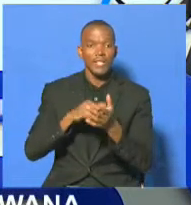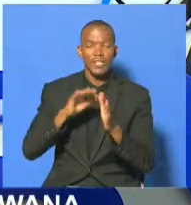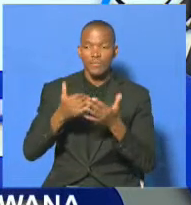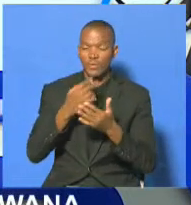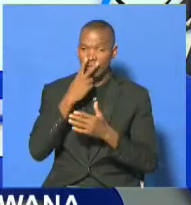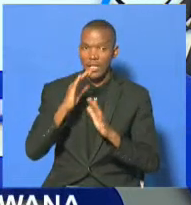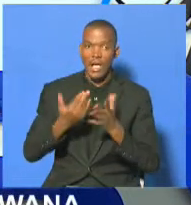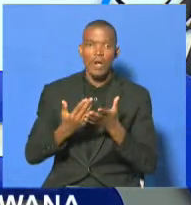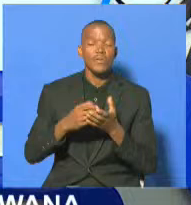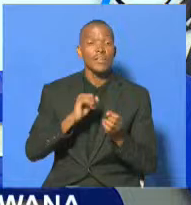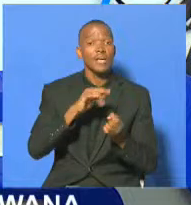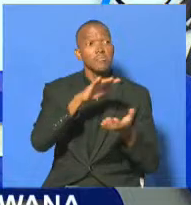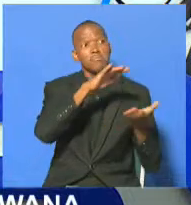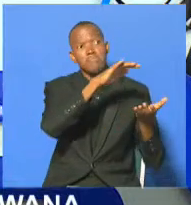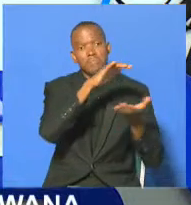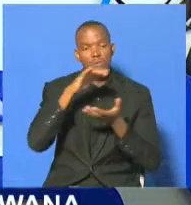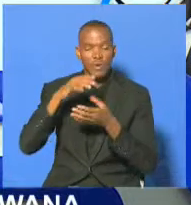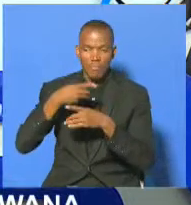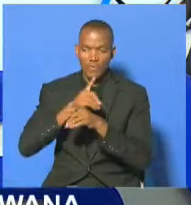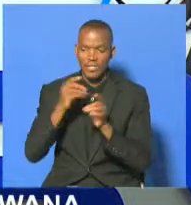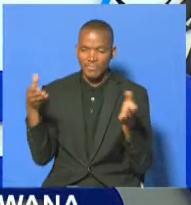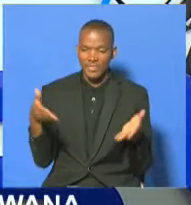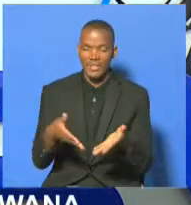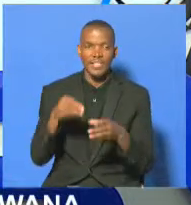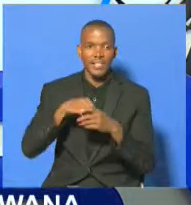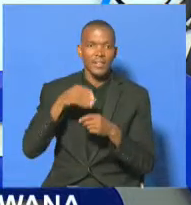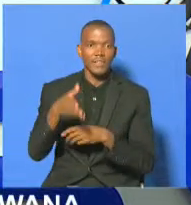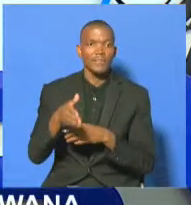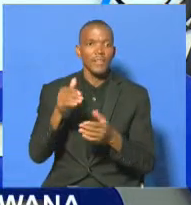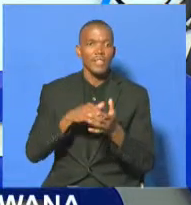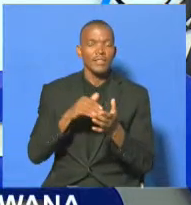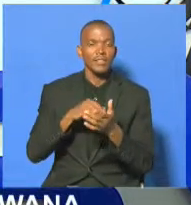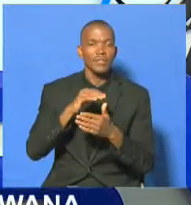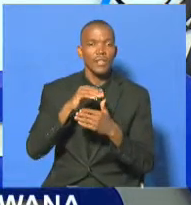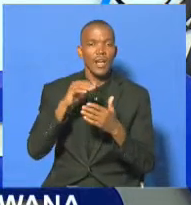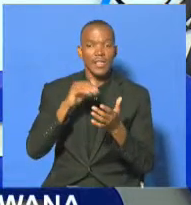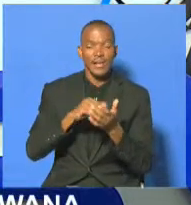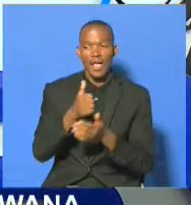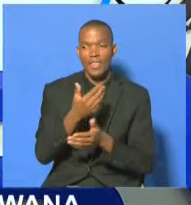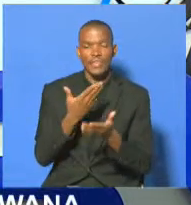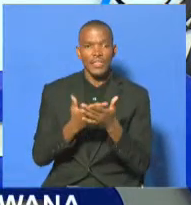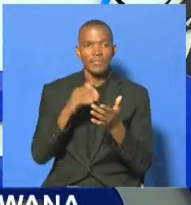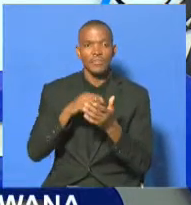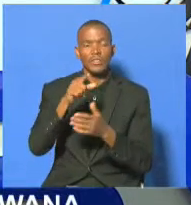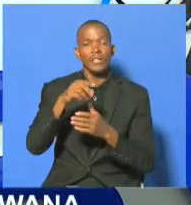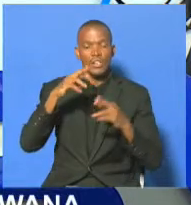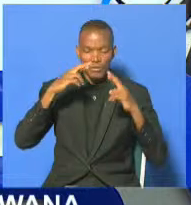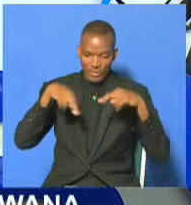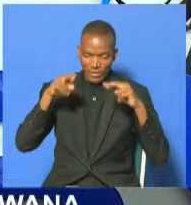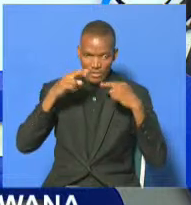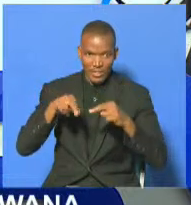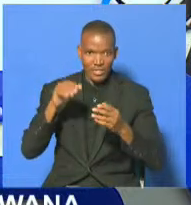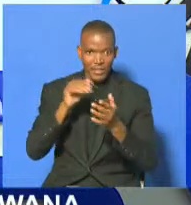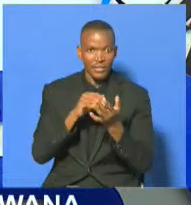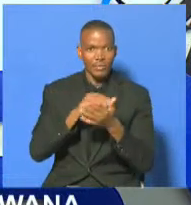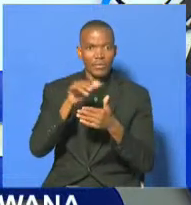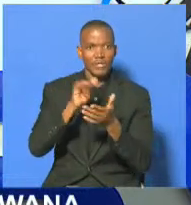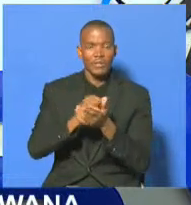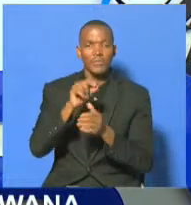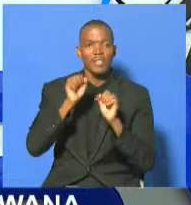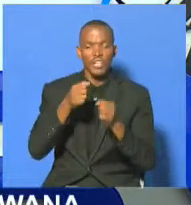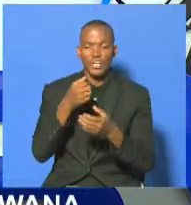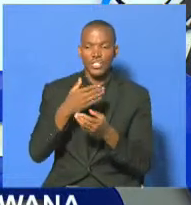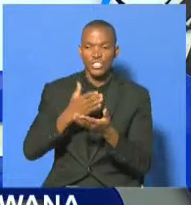can bring our dairy products here. And the other area is research and development, so that we